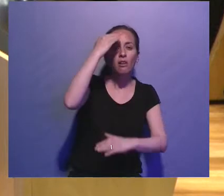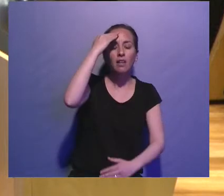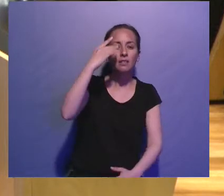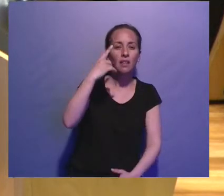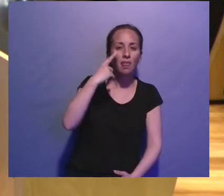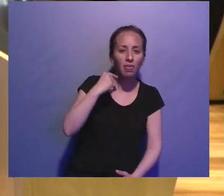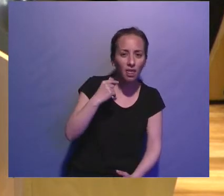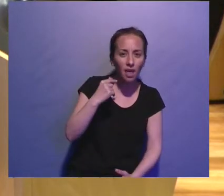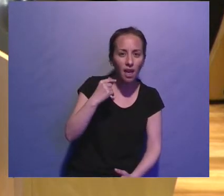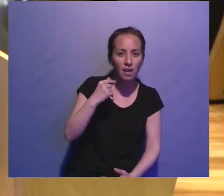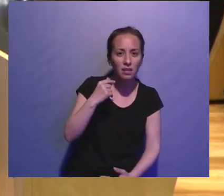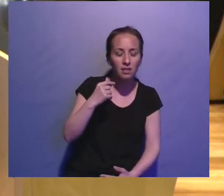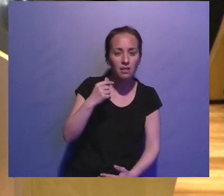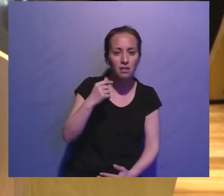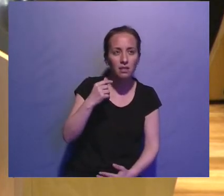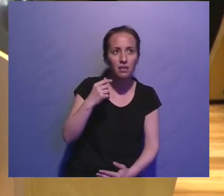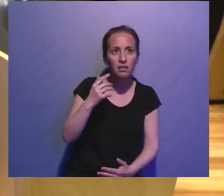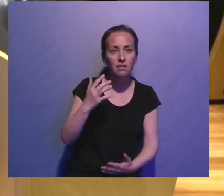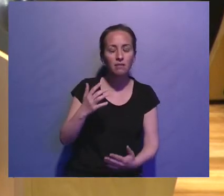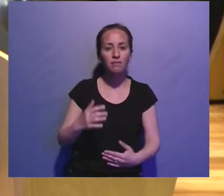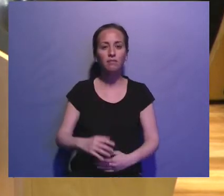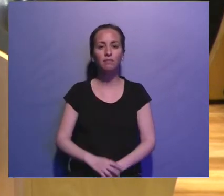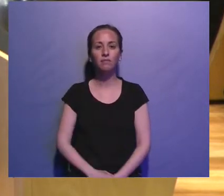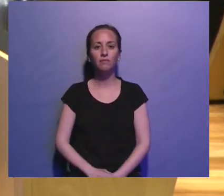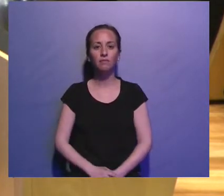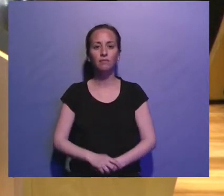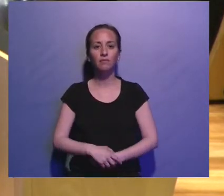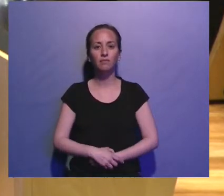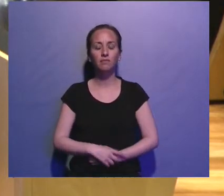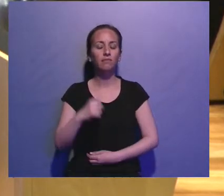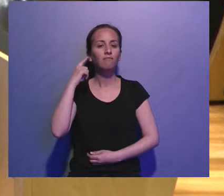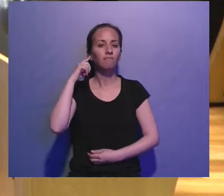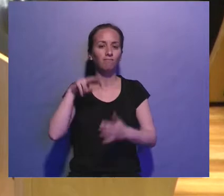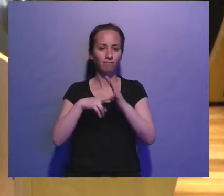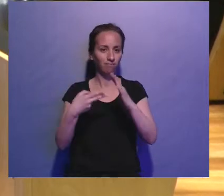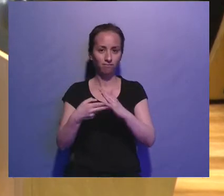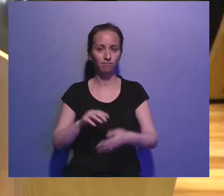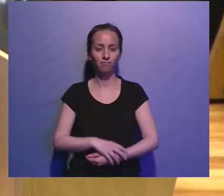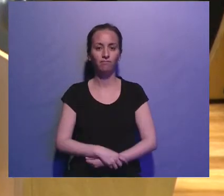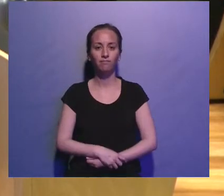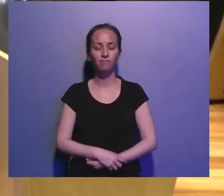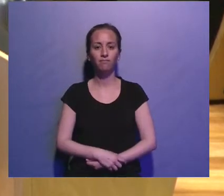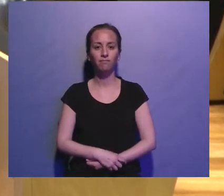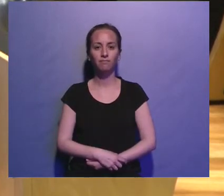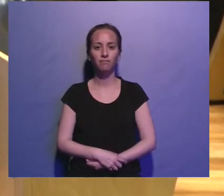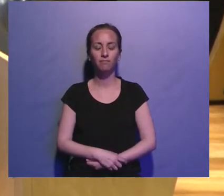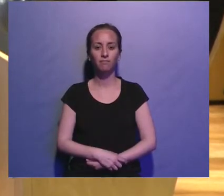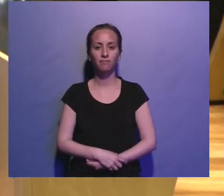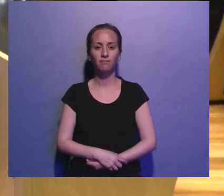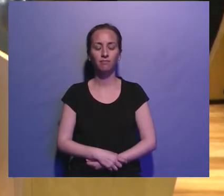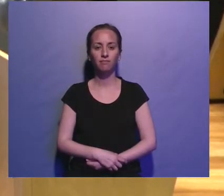deadline, 15 working days. Again, the speaker now is not using the